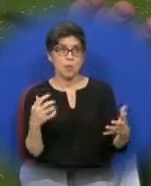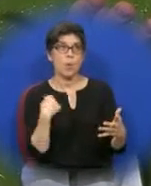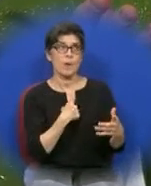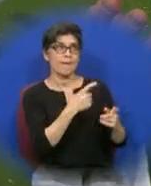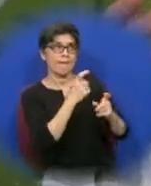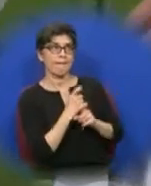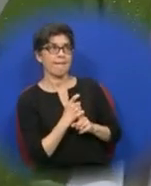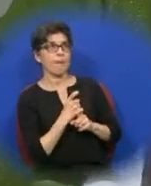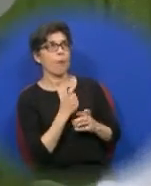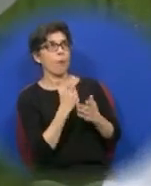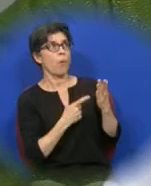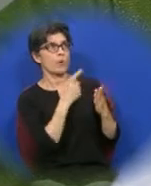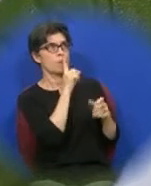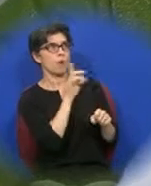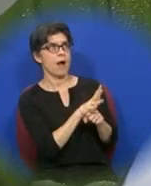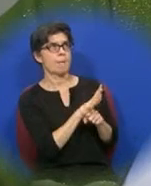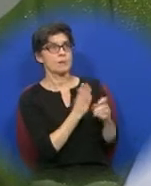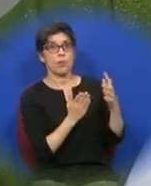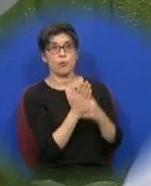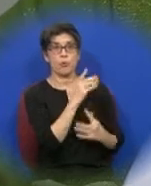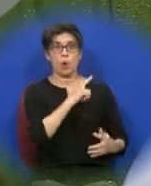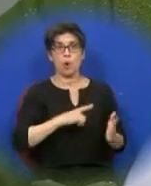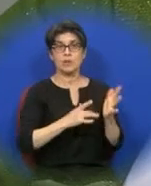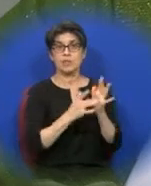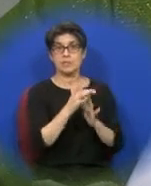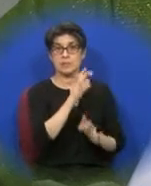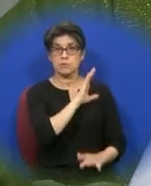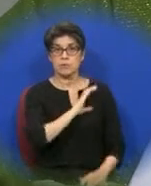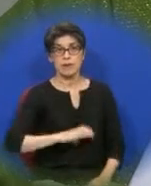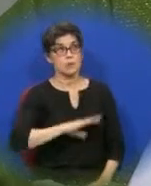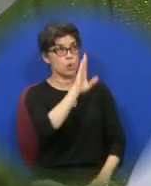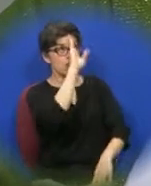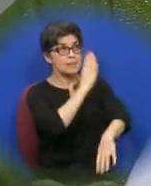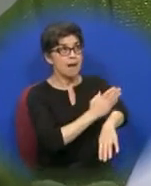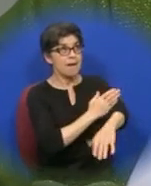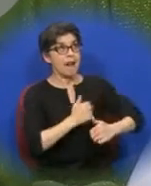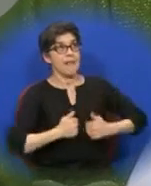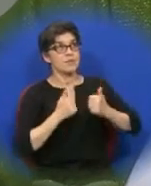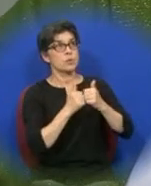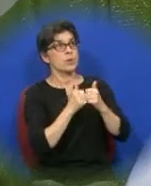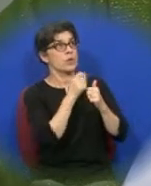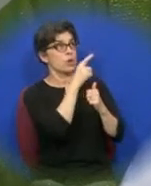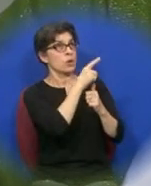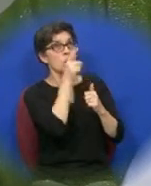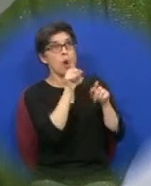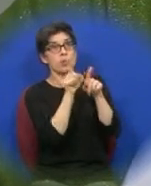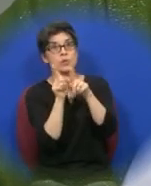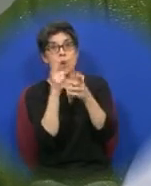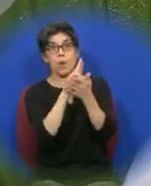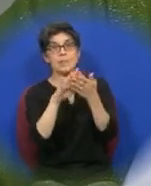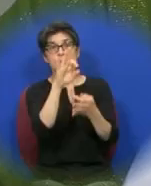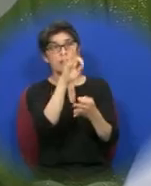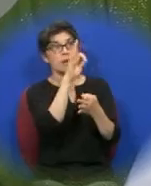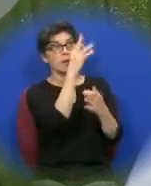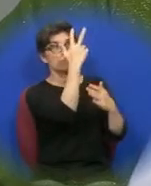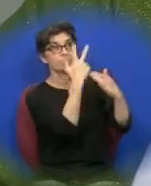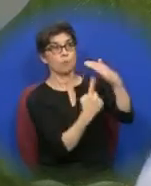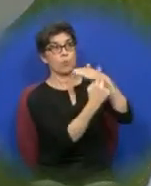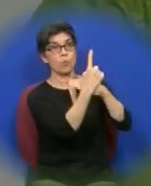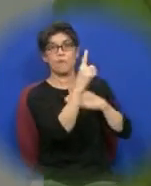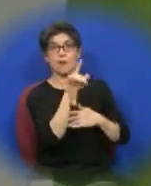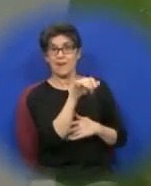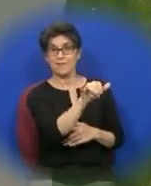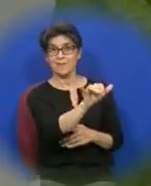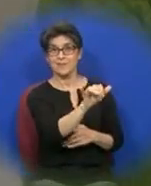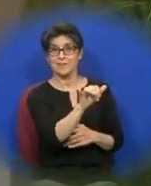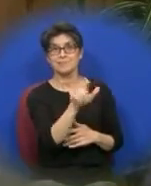promise. Through our Lord Jesus Christ, your Son, who lives and reigns with you in the unity of the Holy Spirit, one God forever and ever.